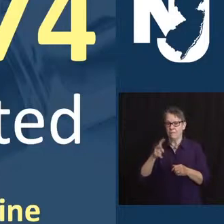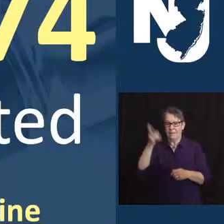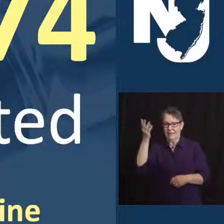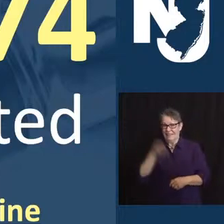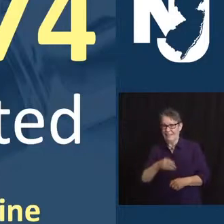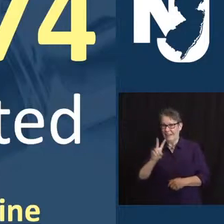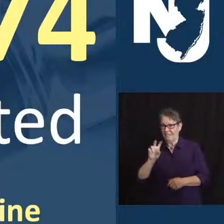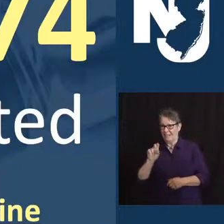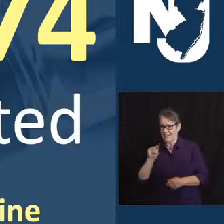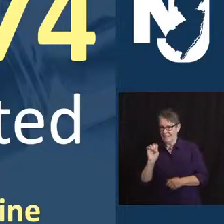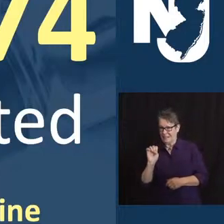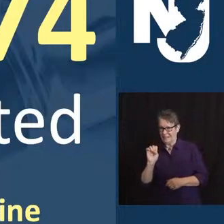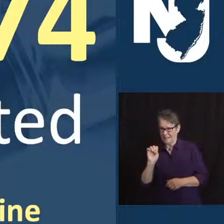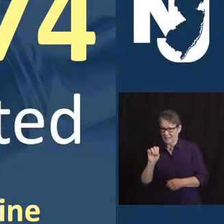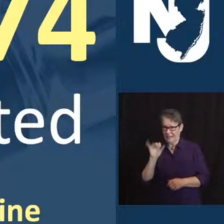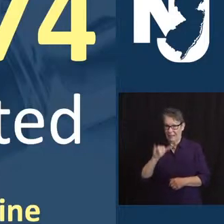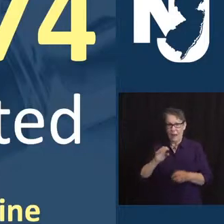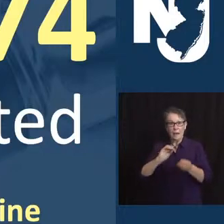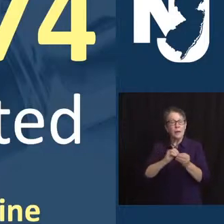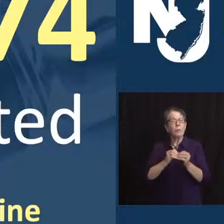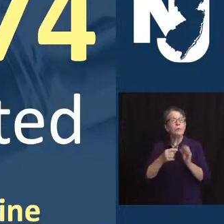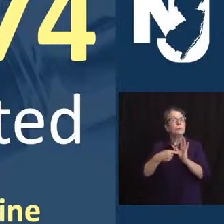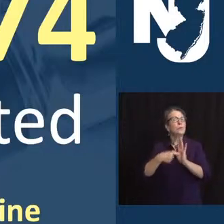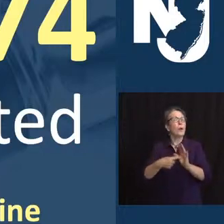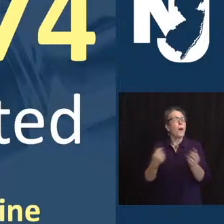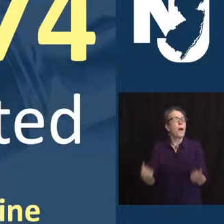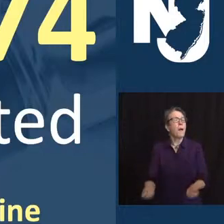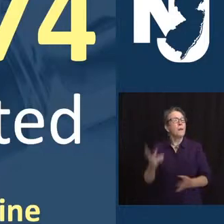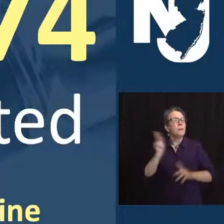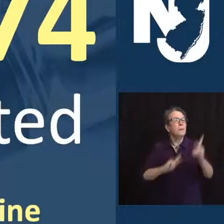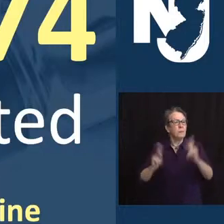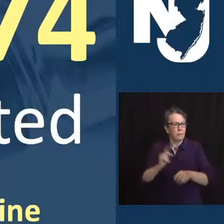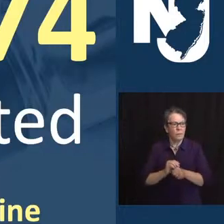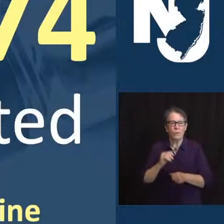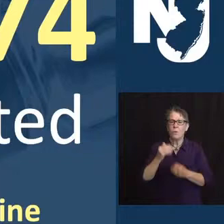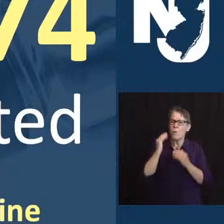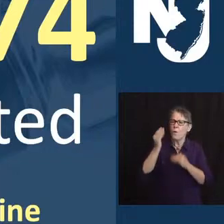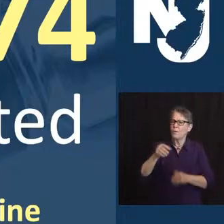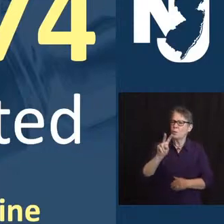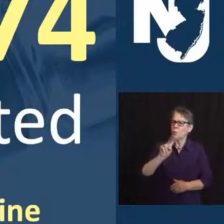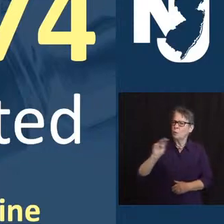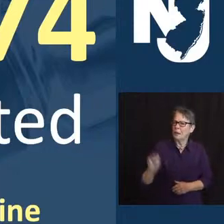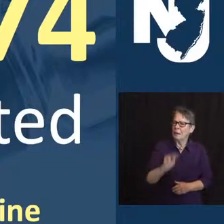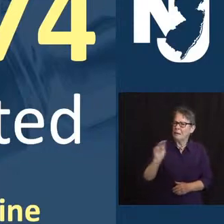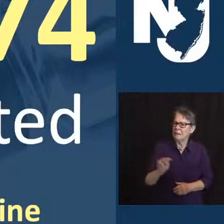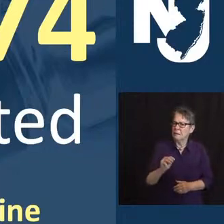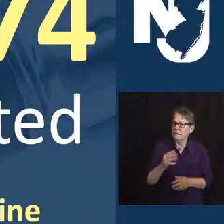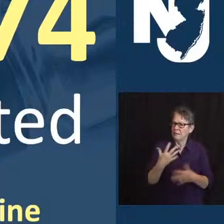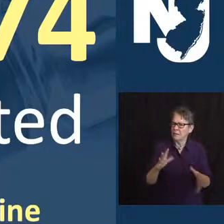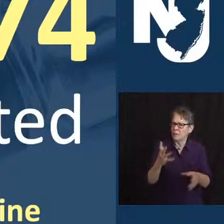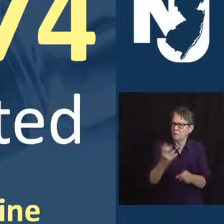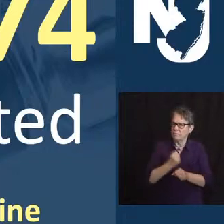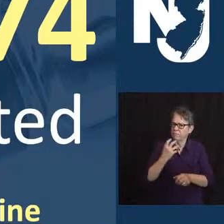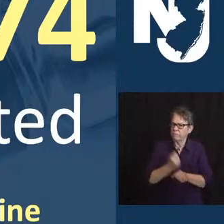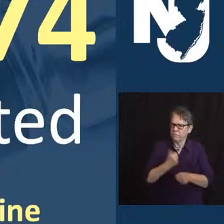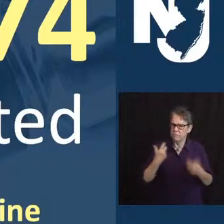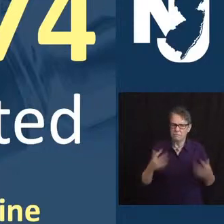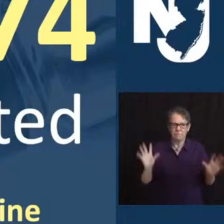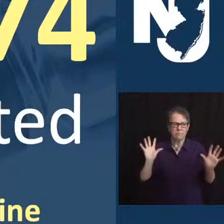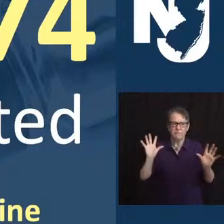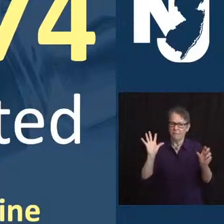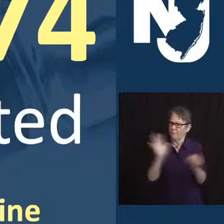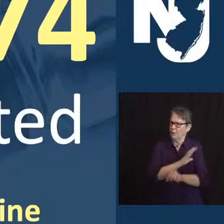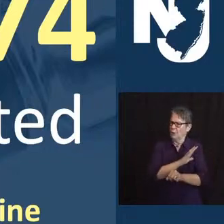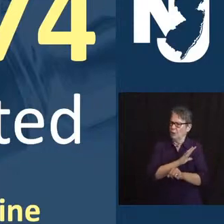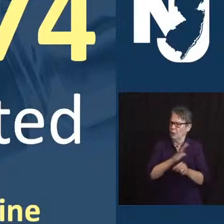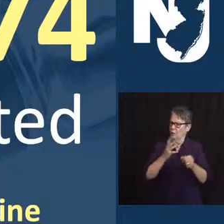roughly 47% of the way to our initial goal of 4.7 million vaccinated individuals who live,